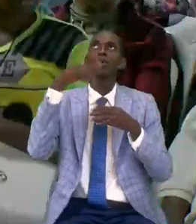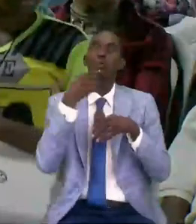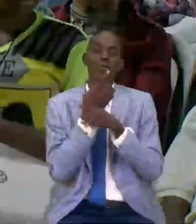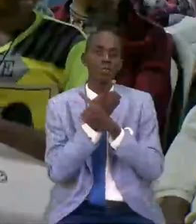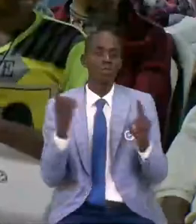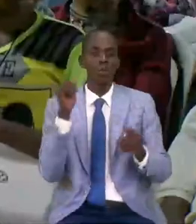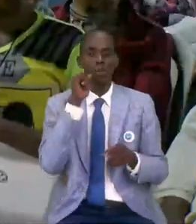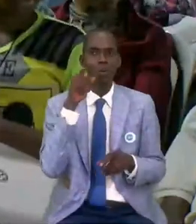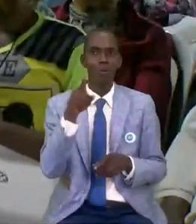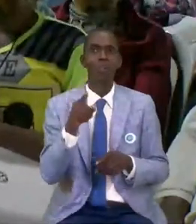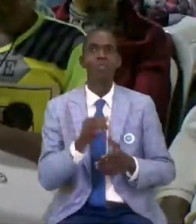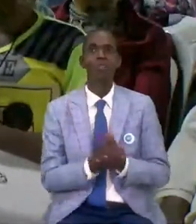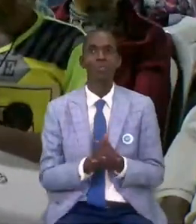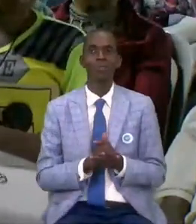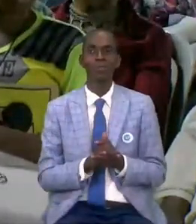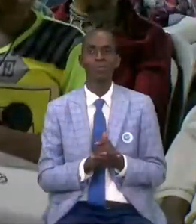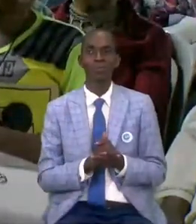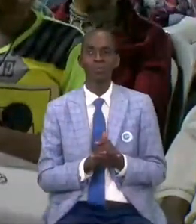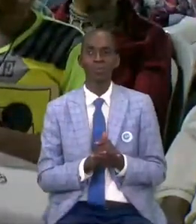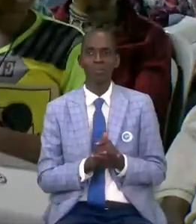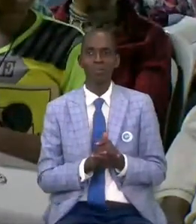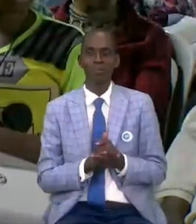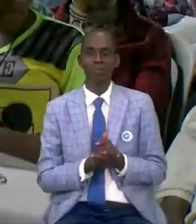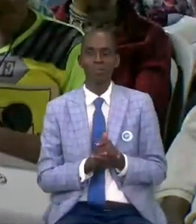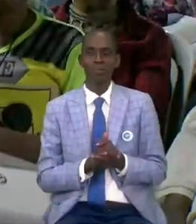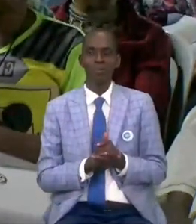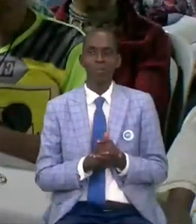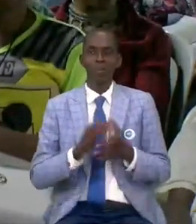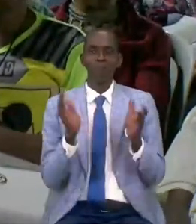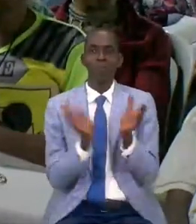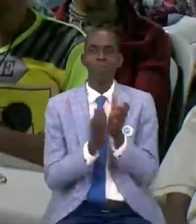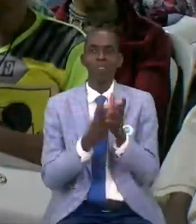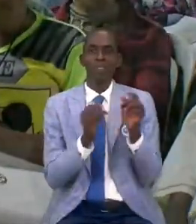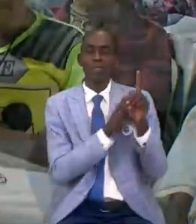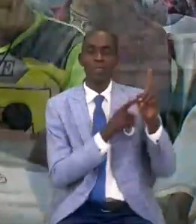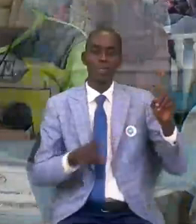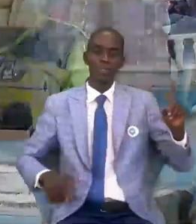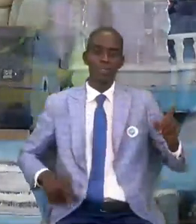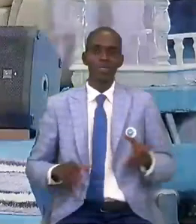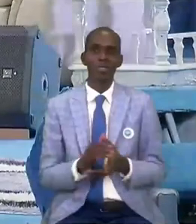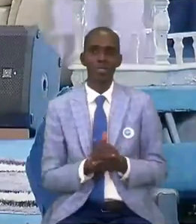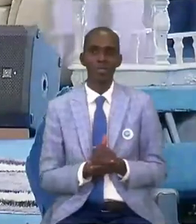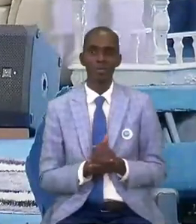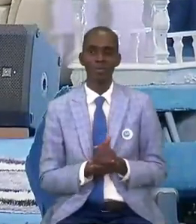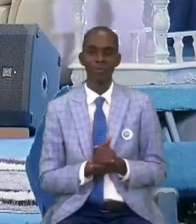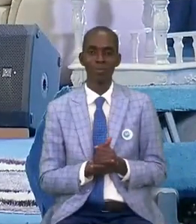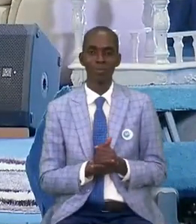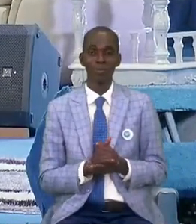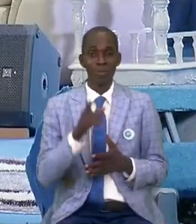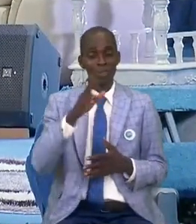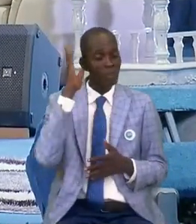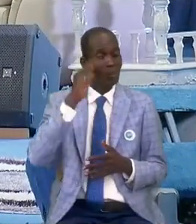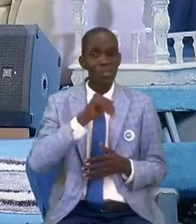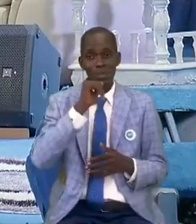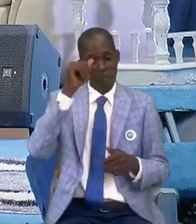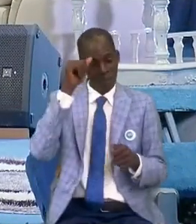Praise the Lord. You will not remember that bad thing. I said you will